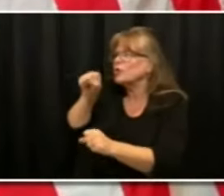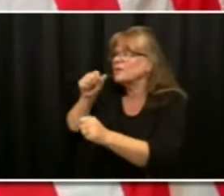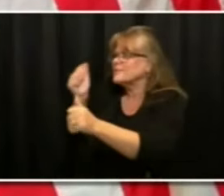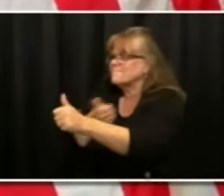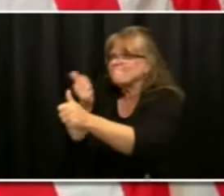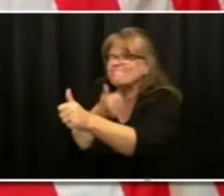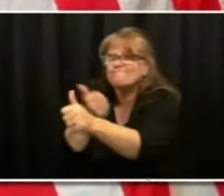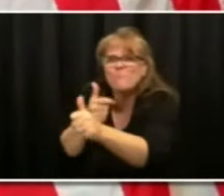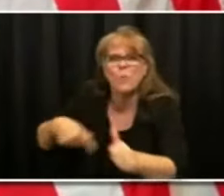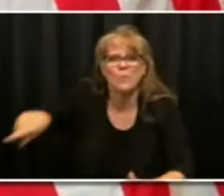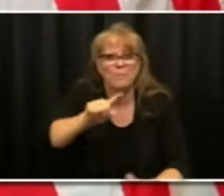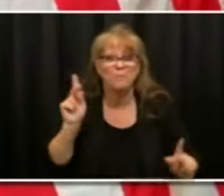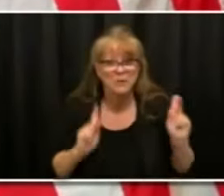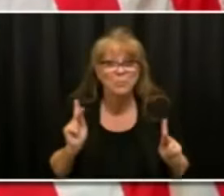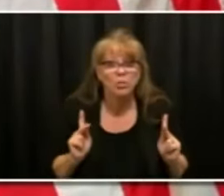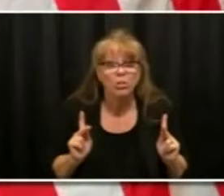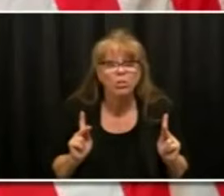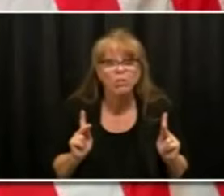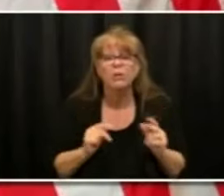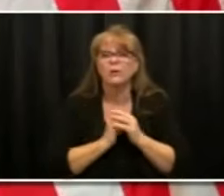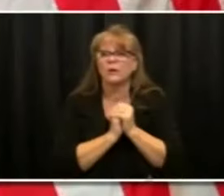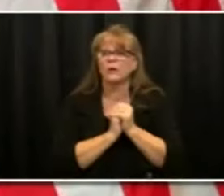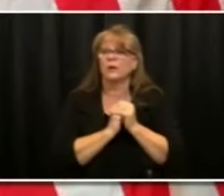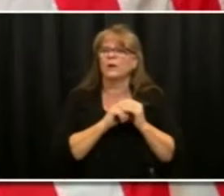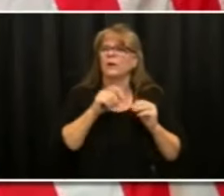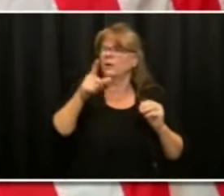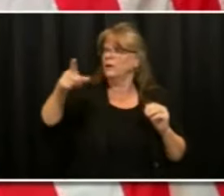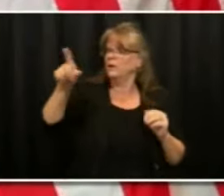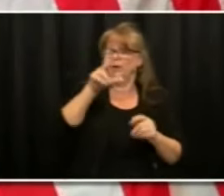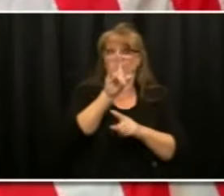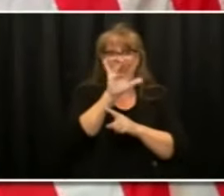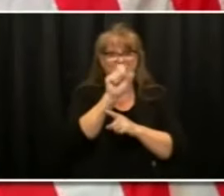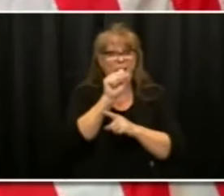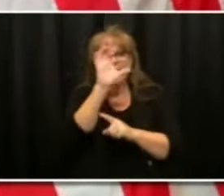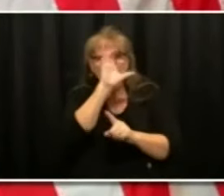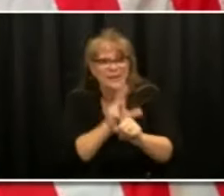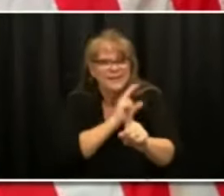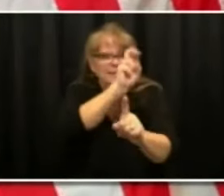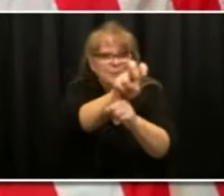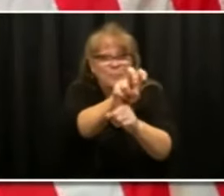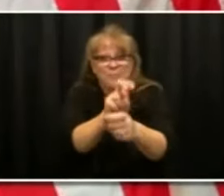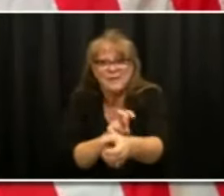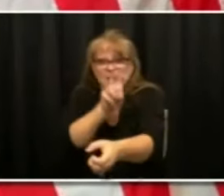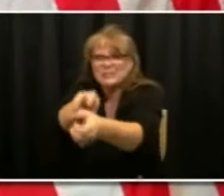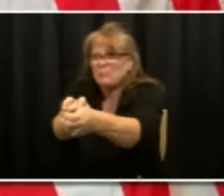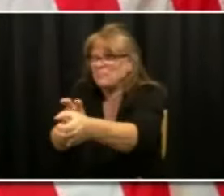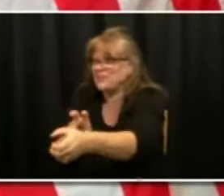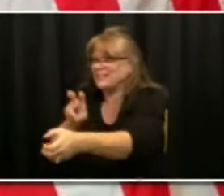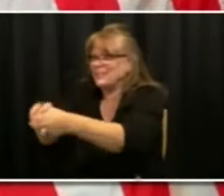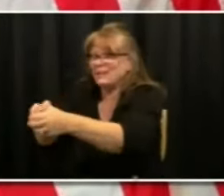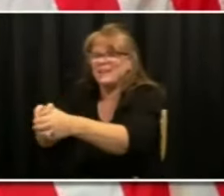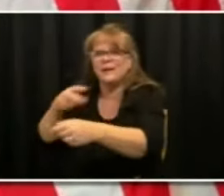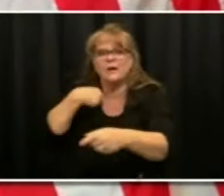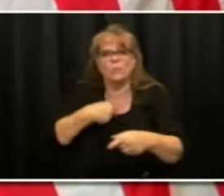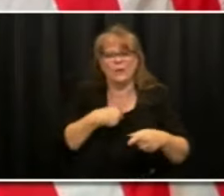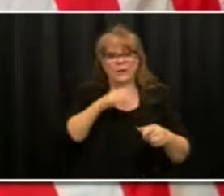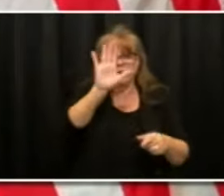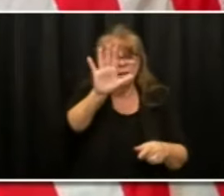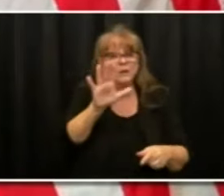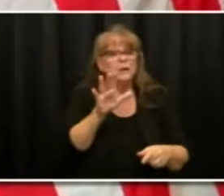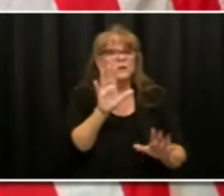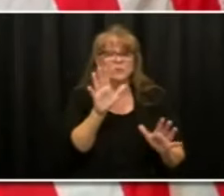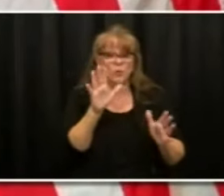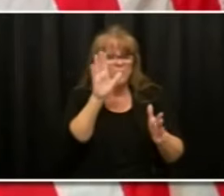the hospital. Many will make it out, and some will not. Some will not make it, and they will join